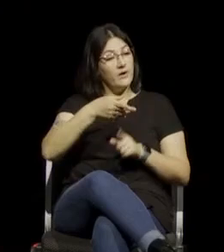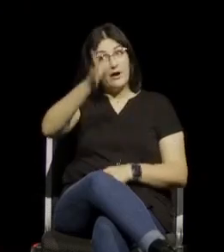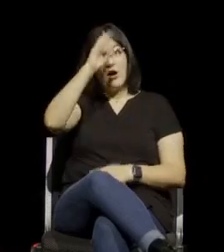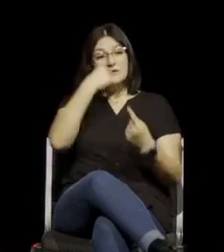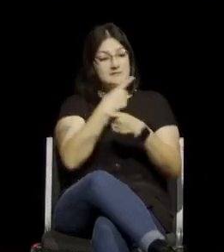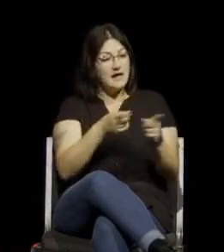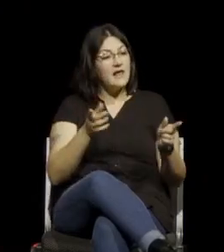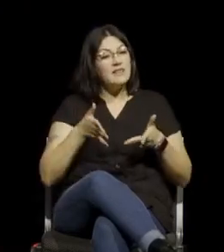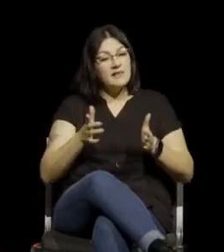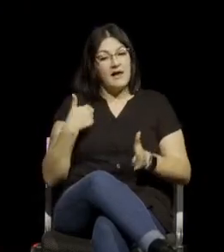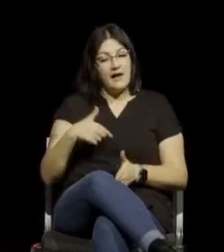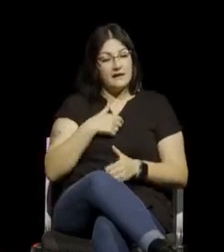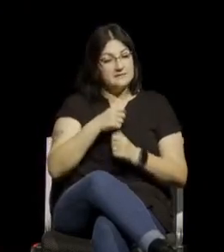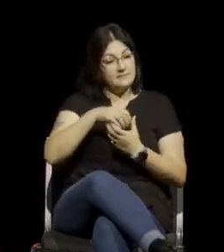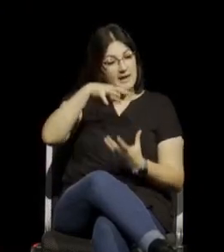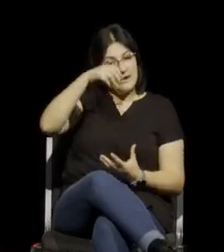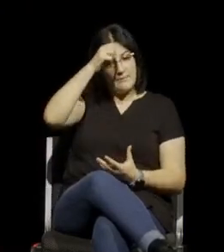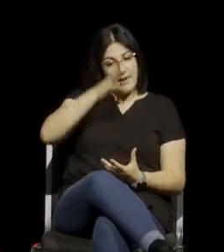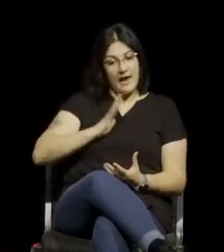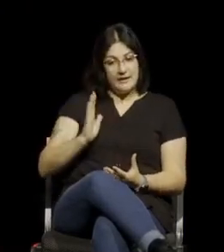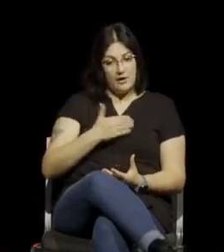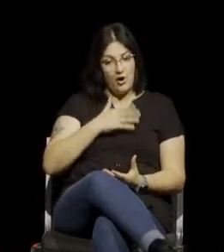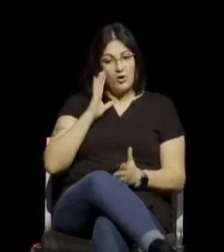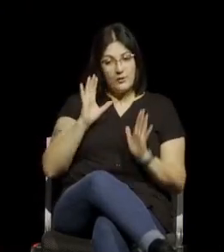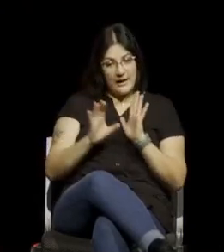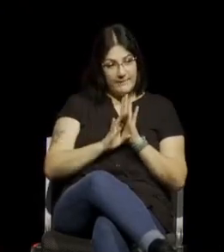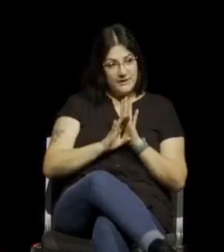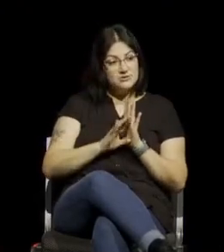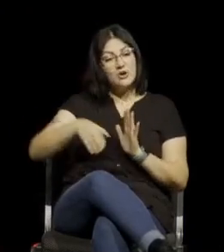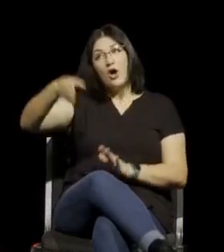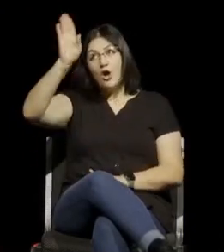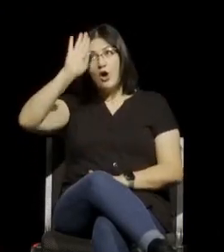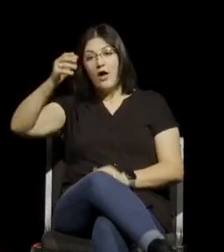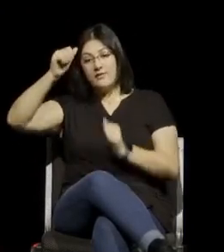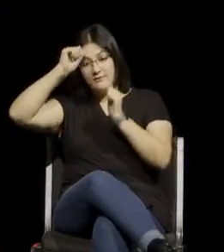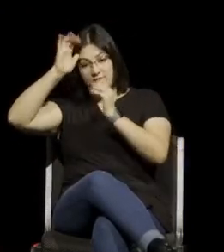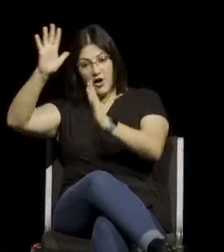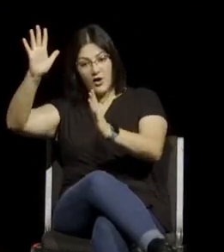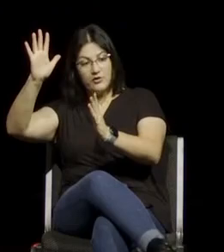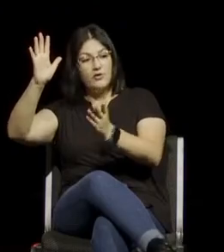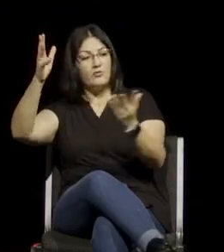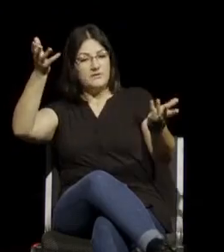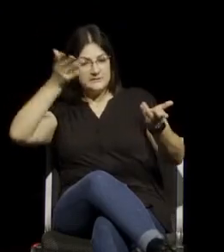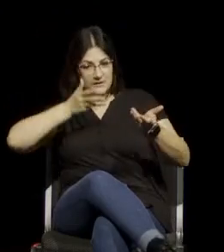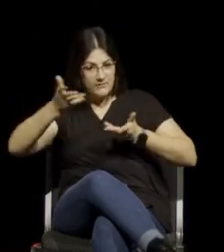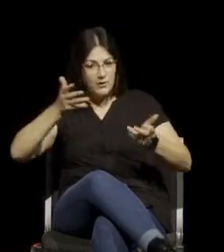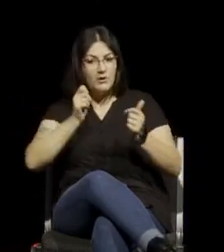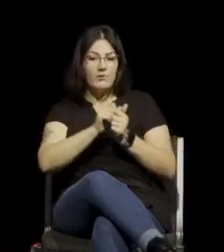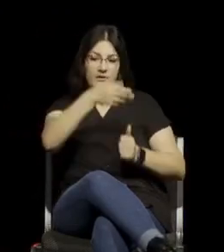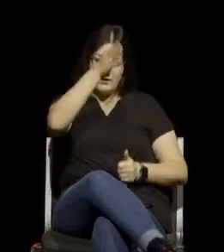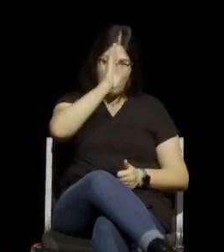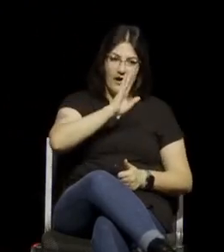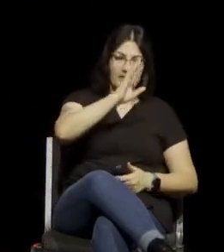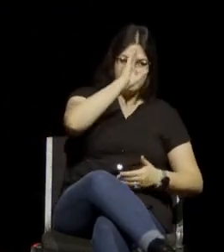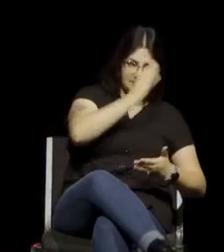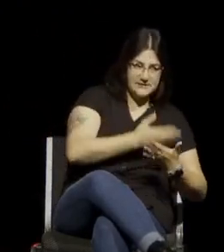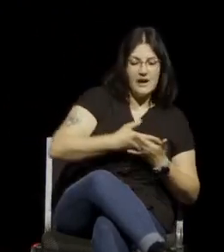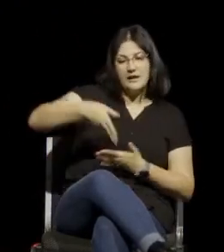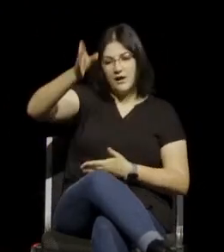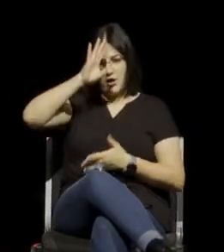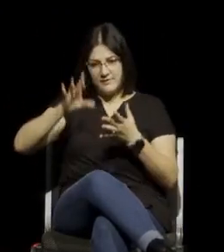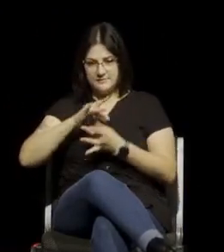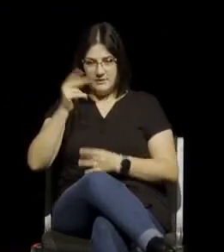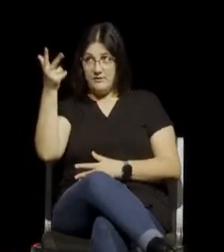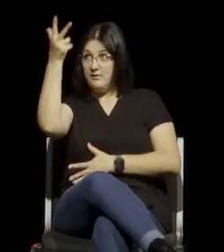"Let us make man in our own image," God the Father was communing with God the Son and God the Spirit. And